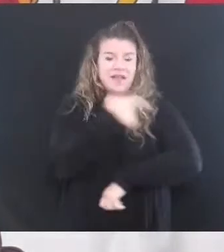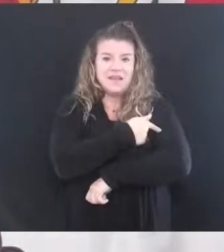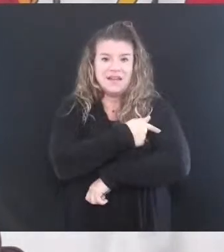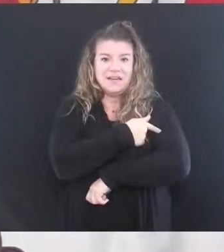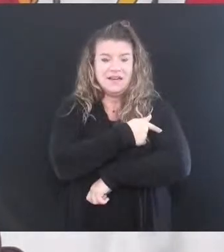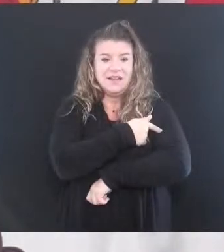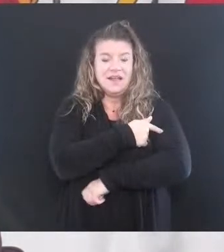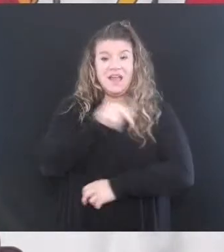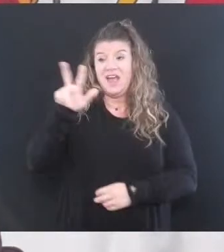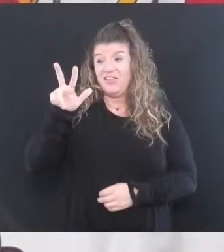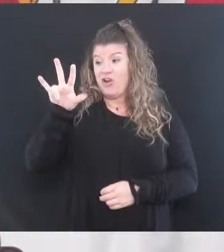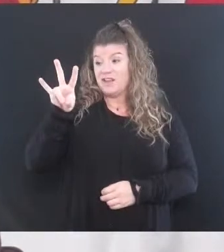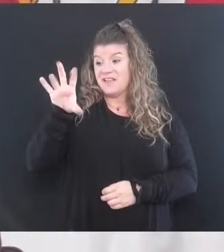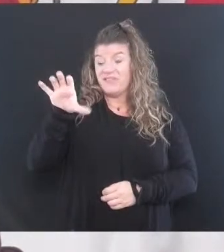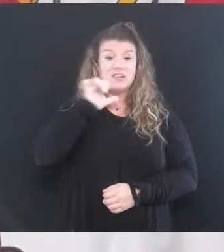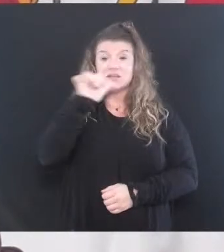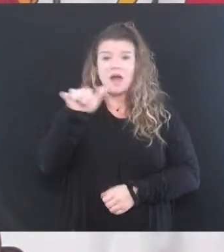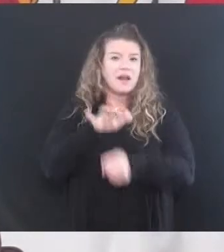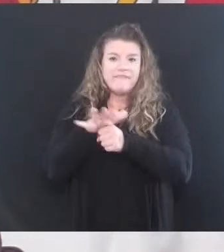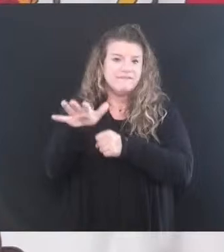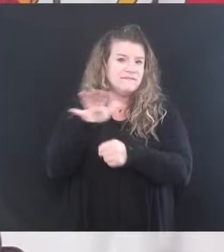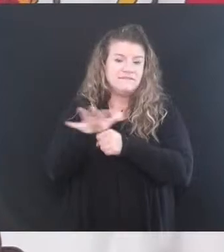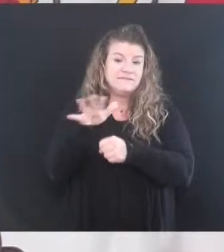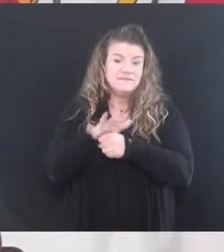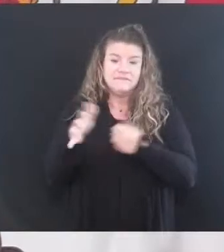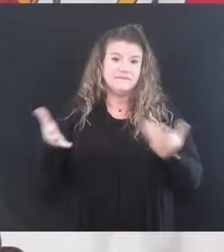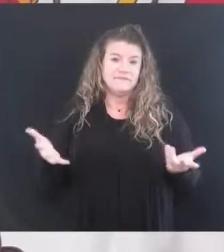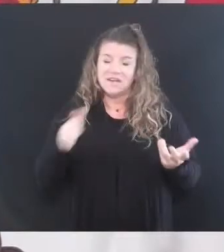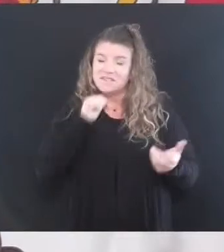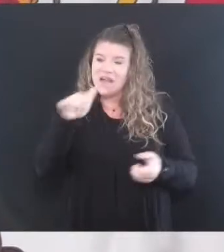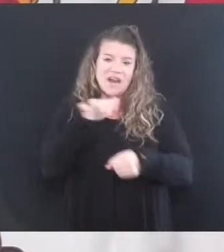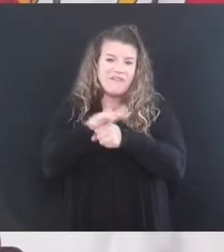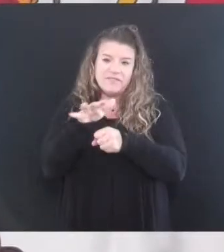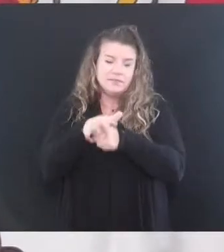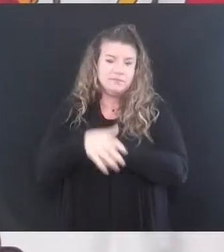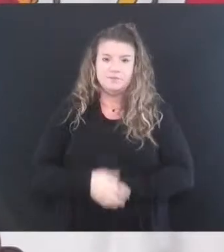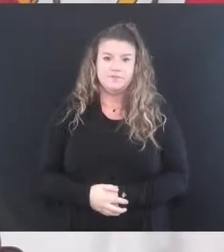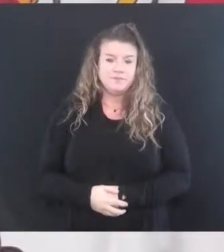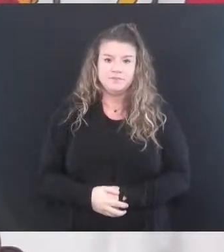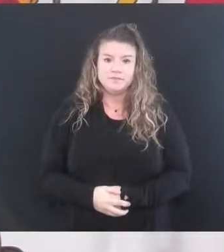and 3,700 is just not enough. That's just all there is to it.